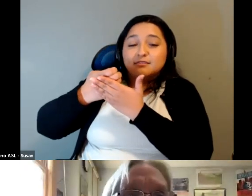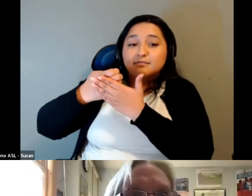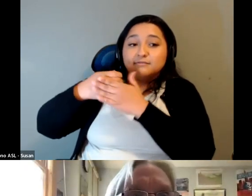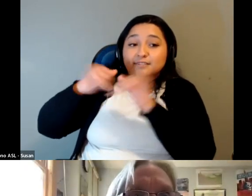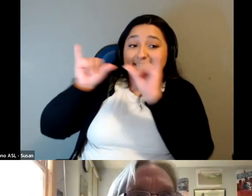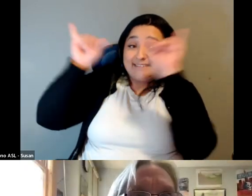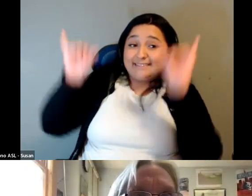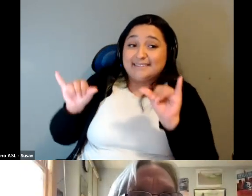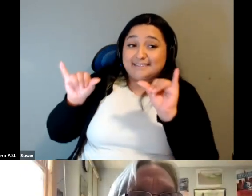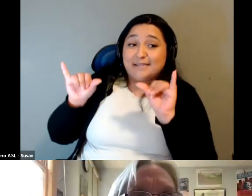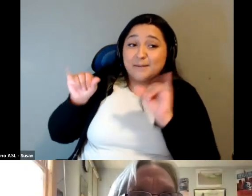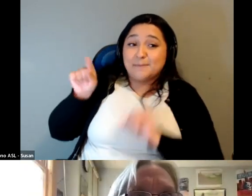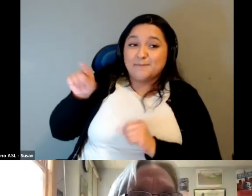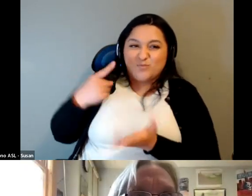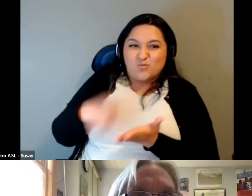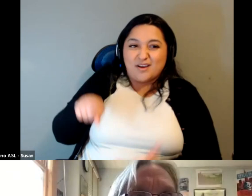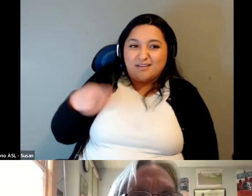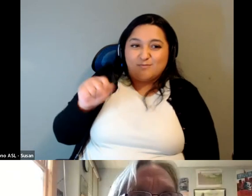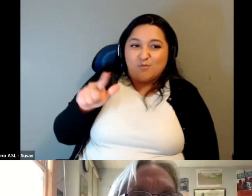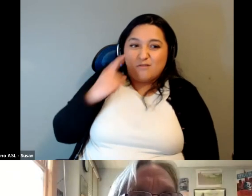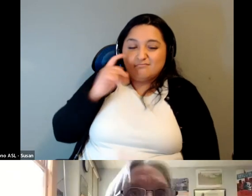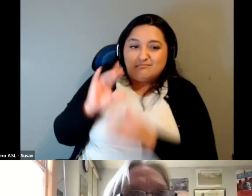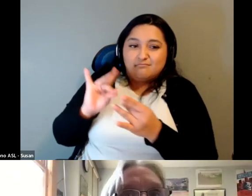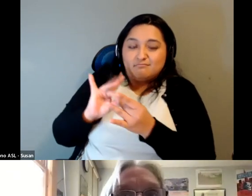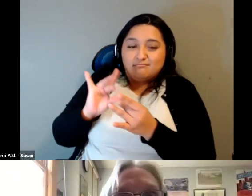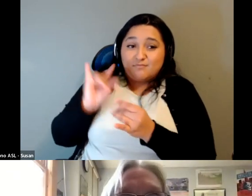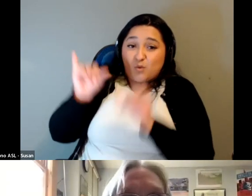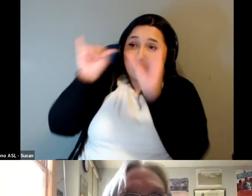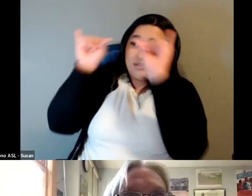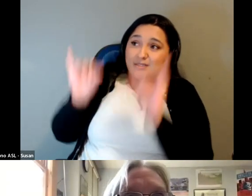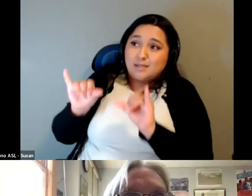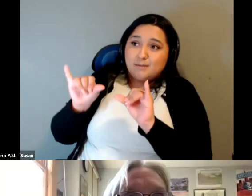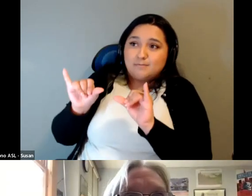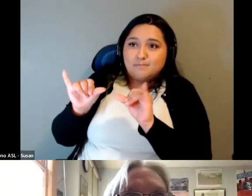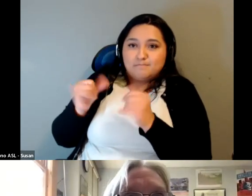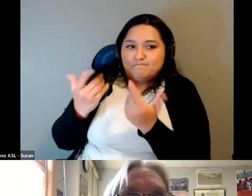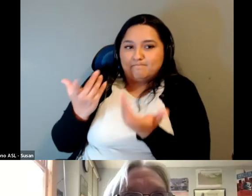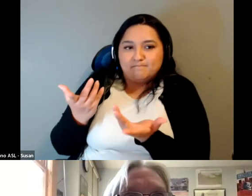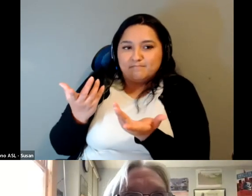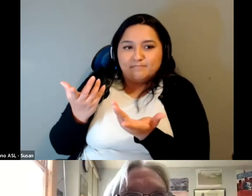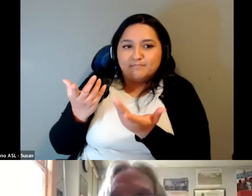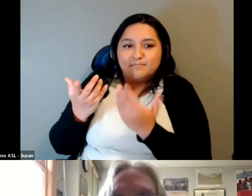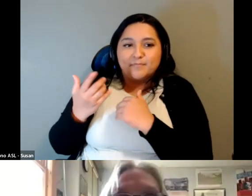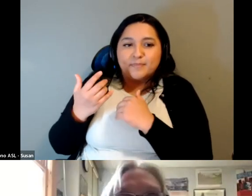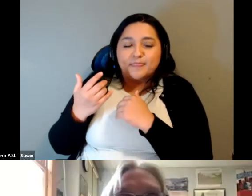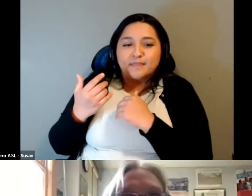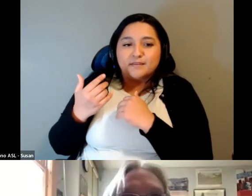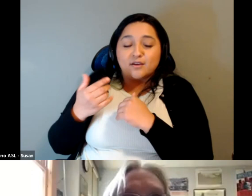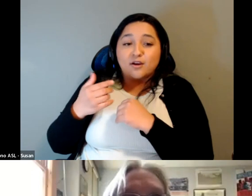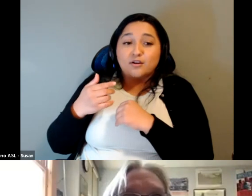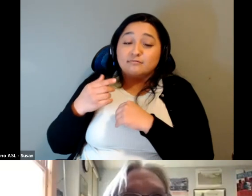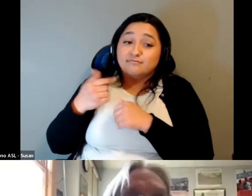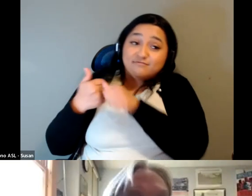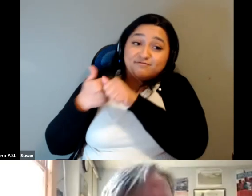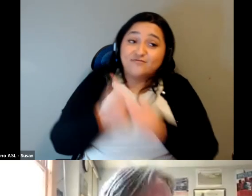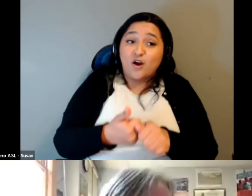not ones that are subject to, you know, empiric research or randomized controlled trials. They're